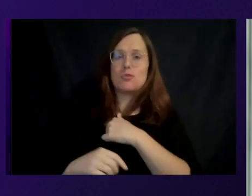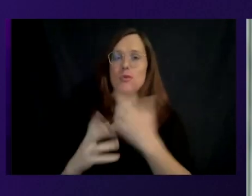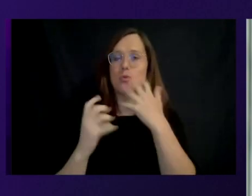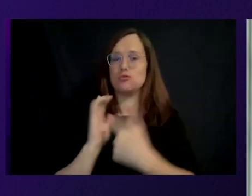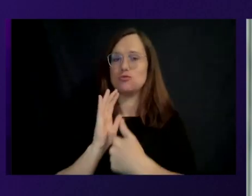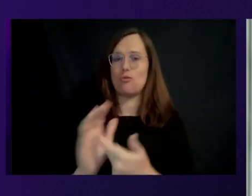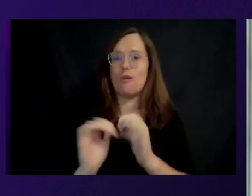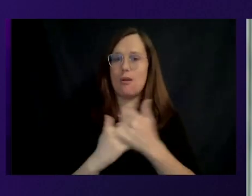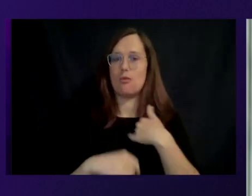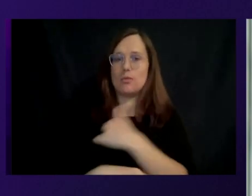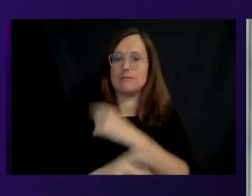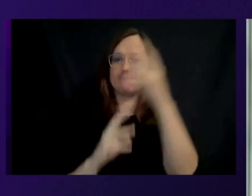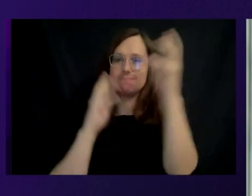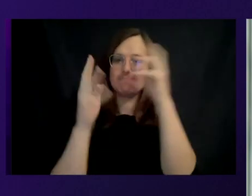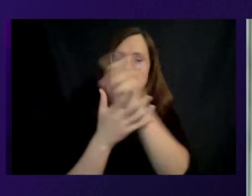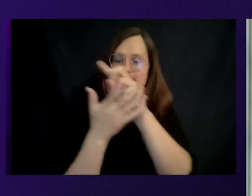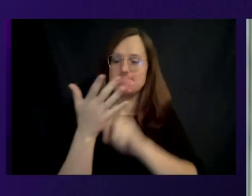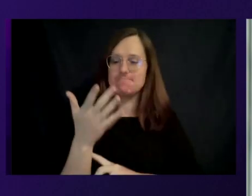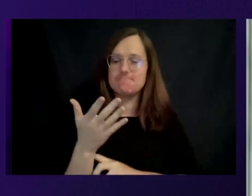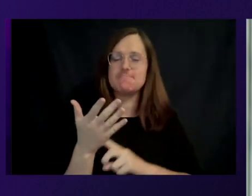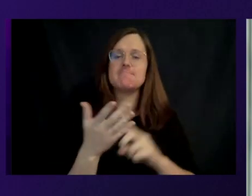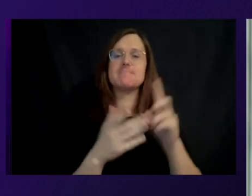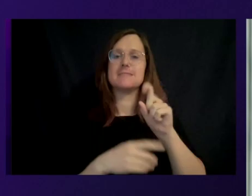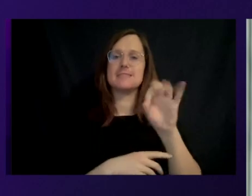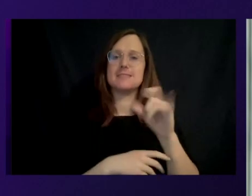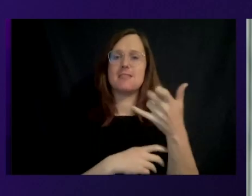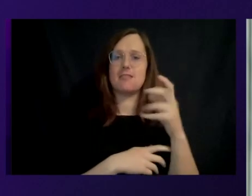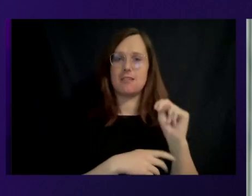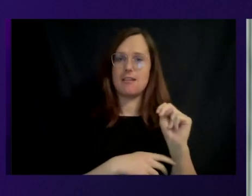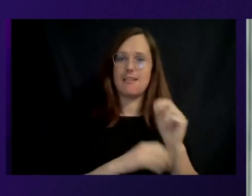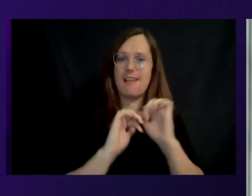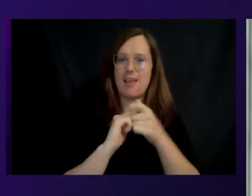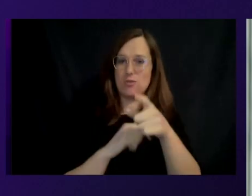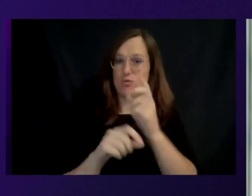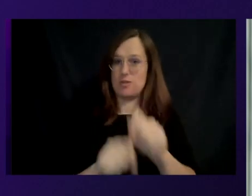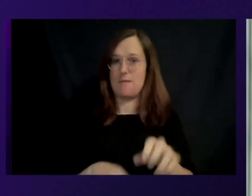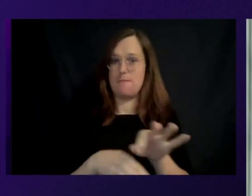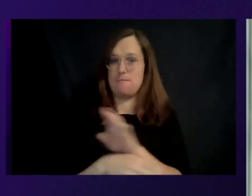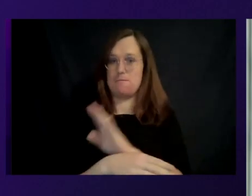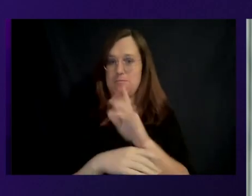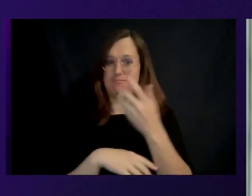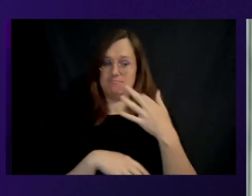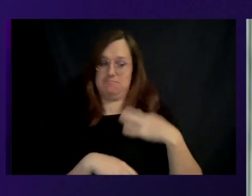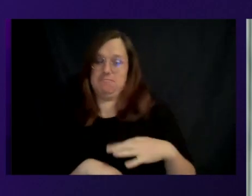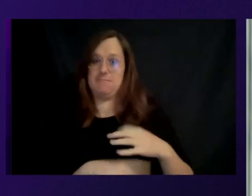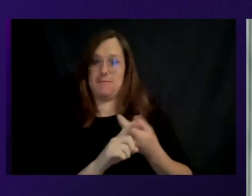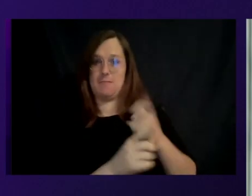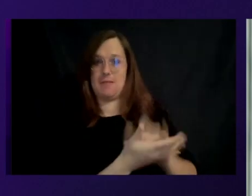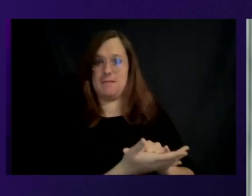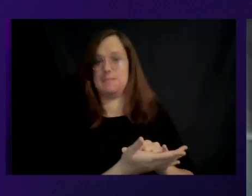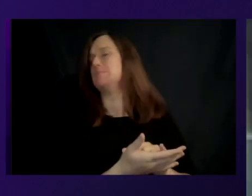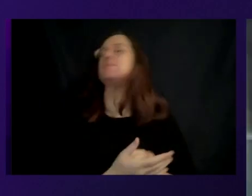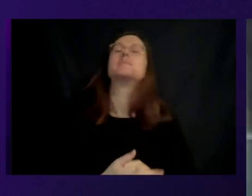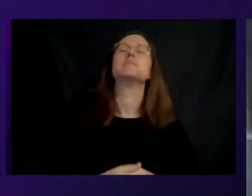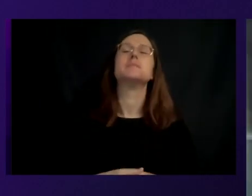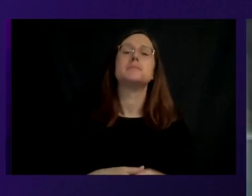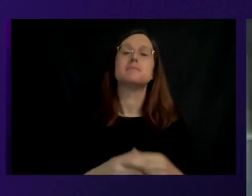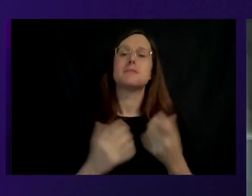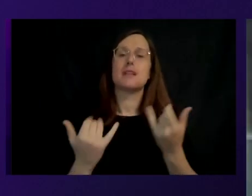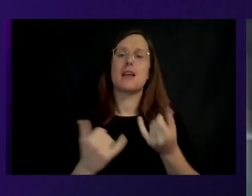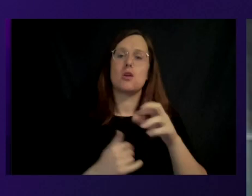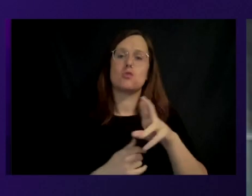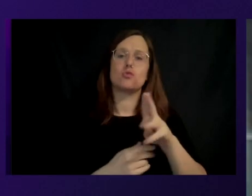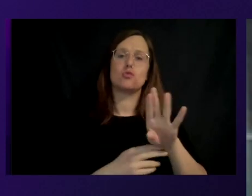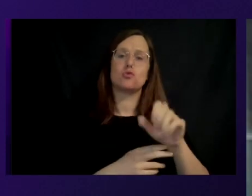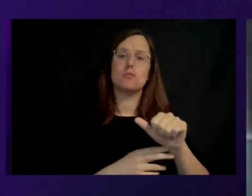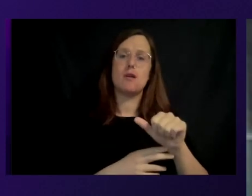cloud, and how you can benefit from that silicon to build and run your workloads and business. I'm joined by Dr. Ruba Bono, Vice